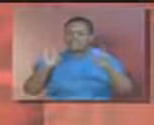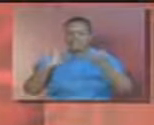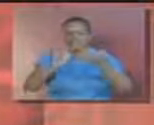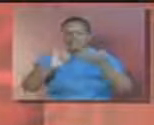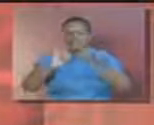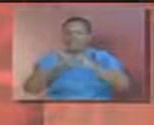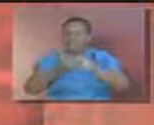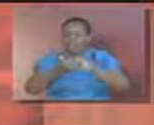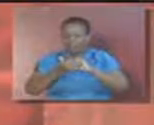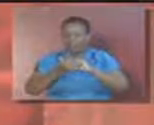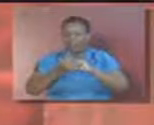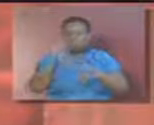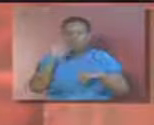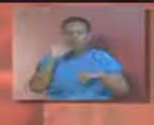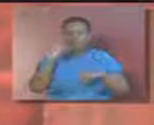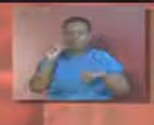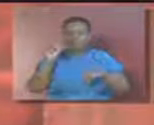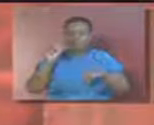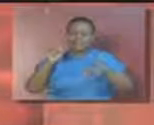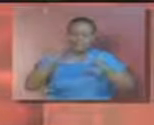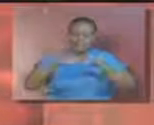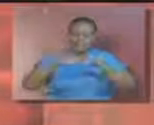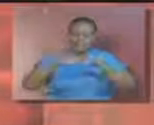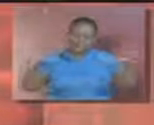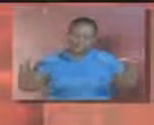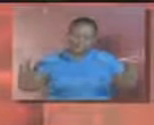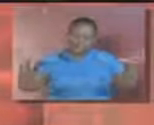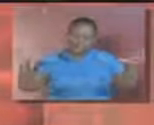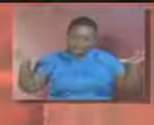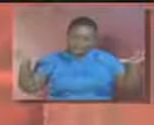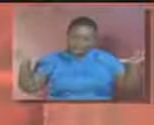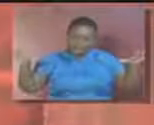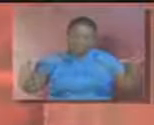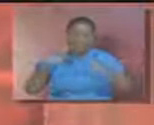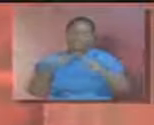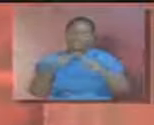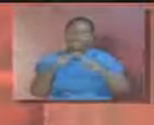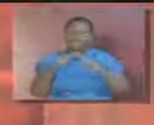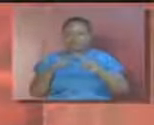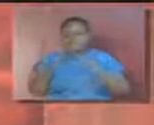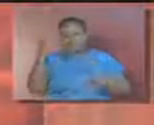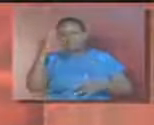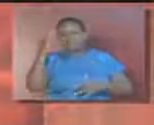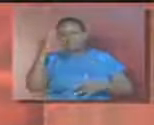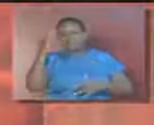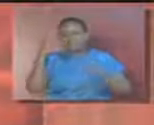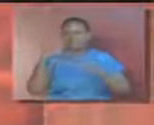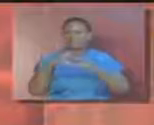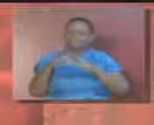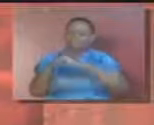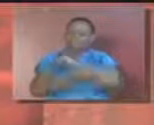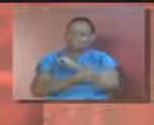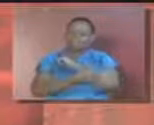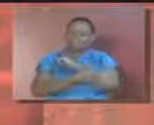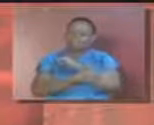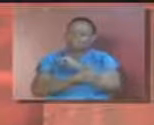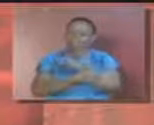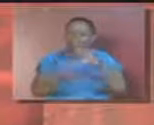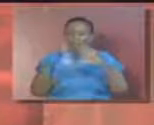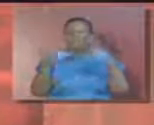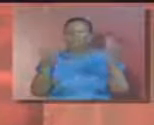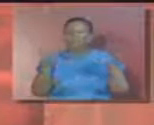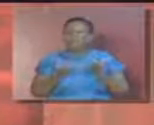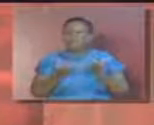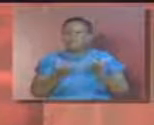epidemic setting, in an epidemic situation with lots of susceptible people. You move from seeing relatively few cases to suddenly